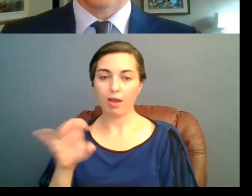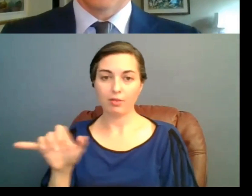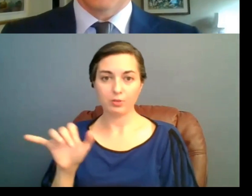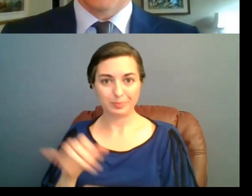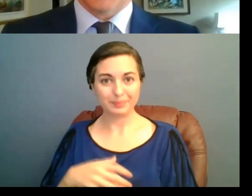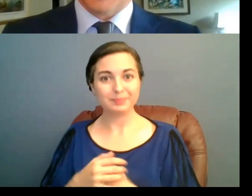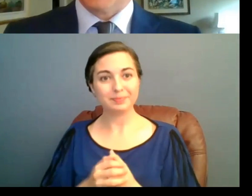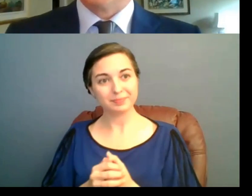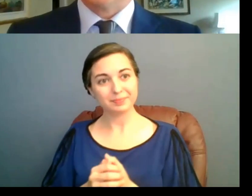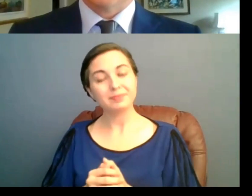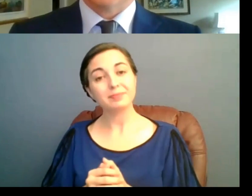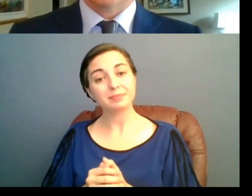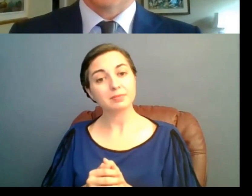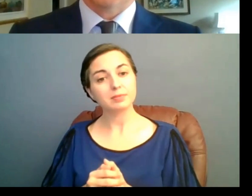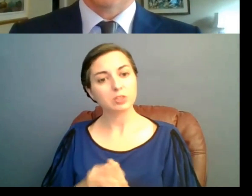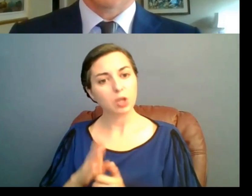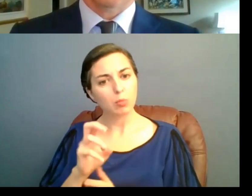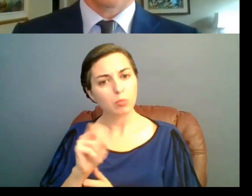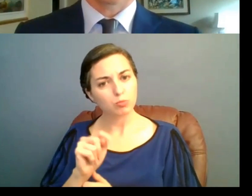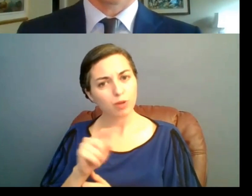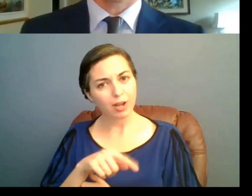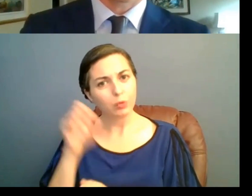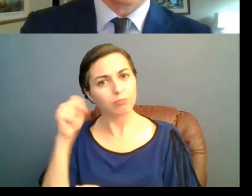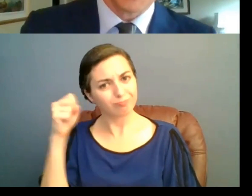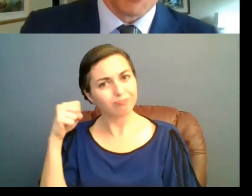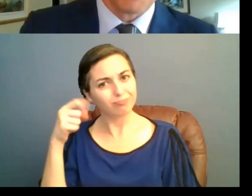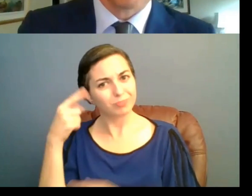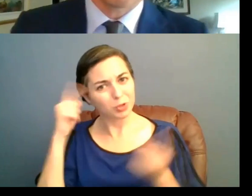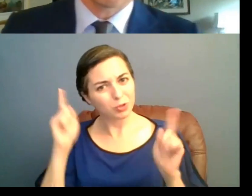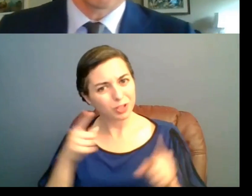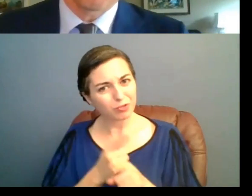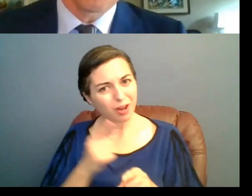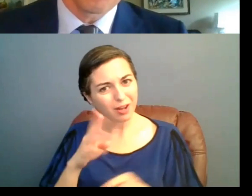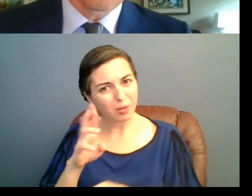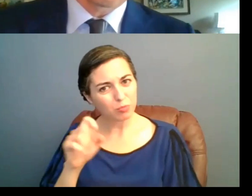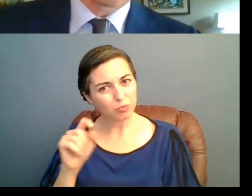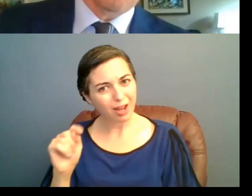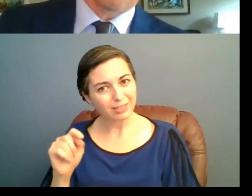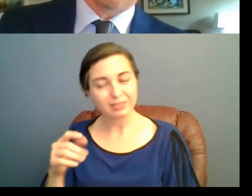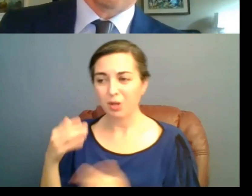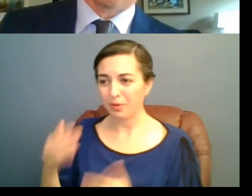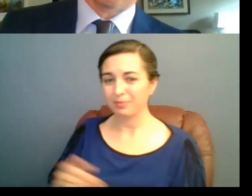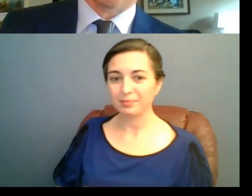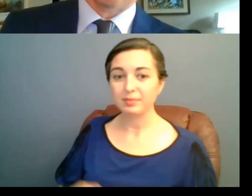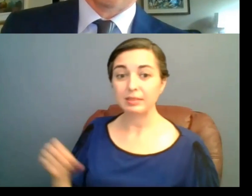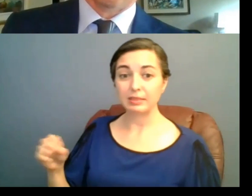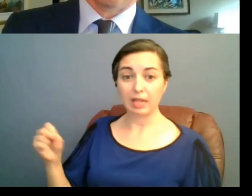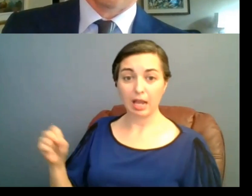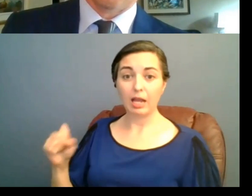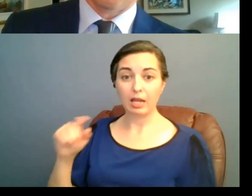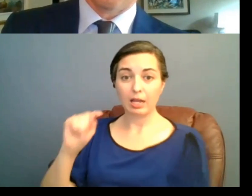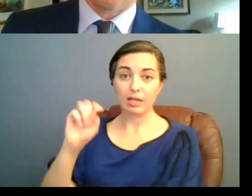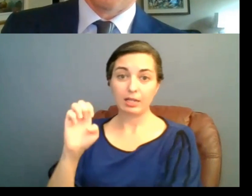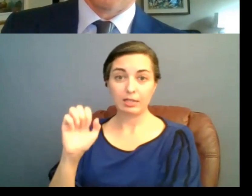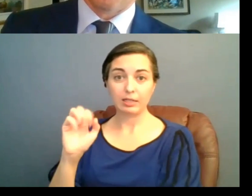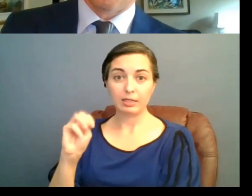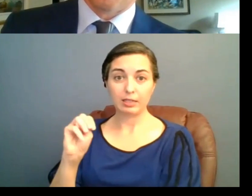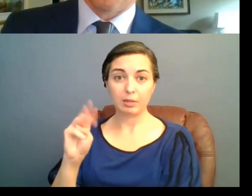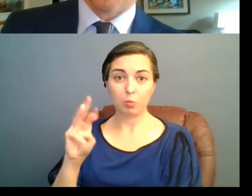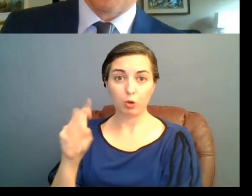kind of, Brett, you were shaking your head like, yeah. Go ahead, Brett. Yeah, so teamwork is definitely the number